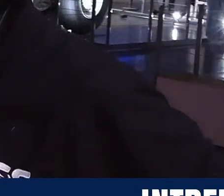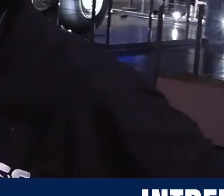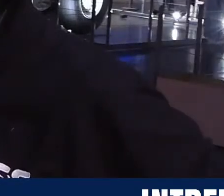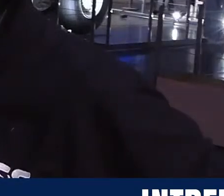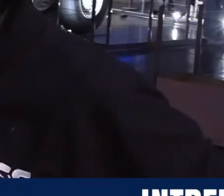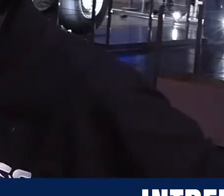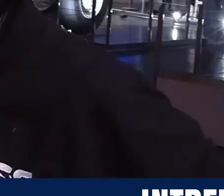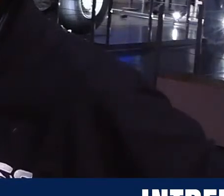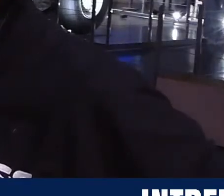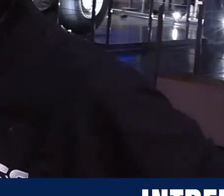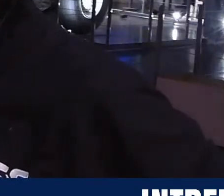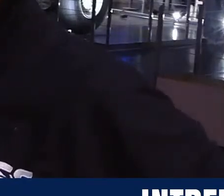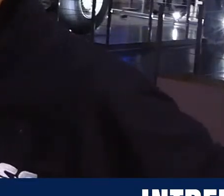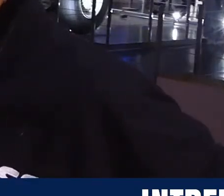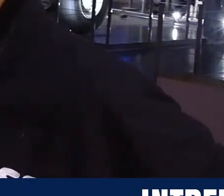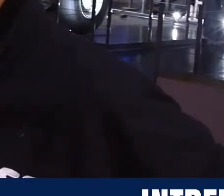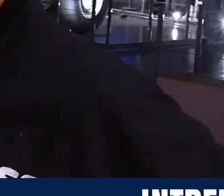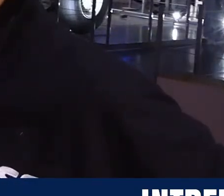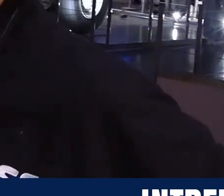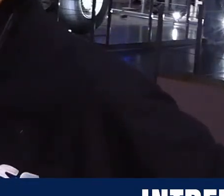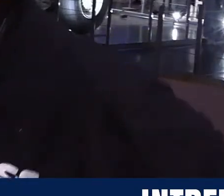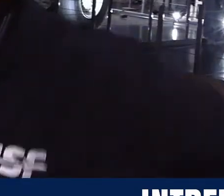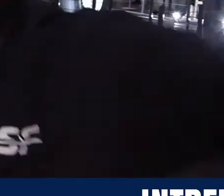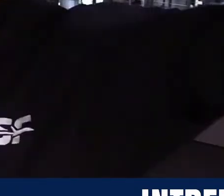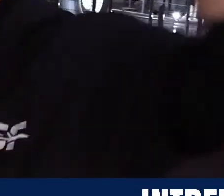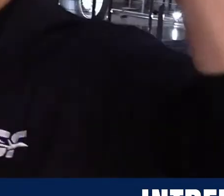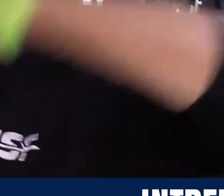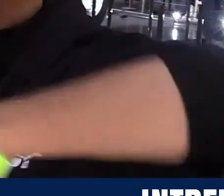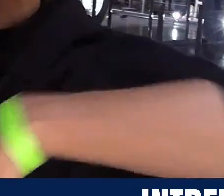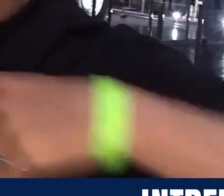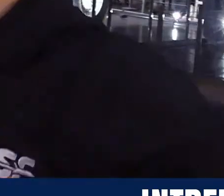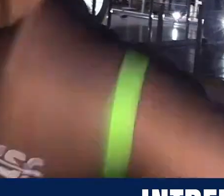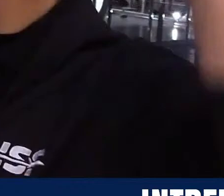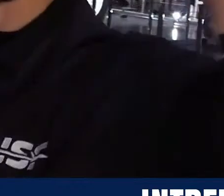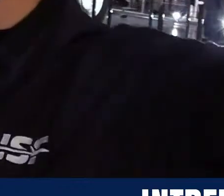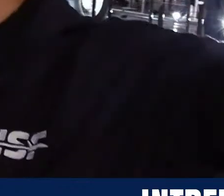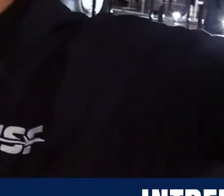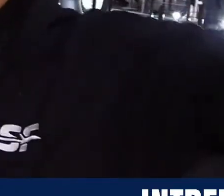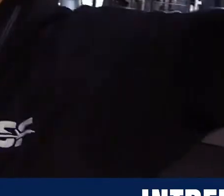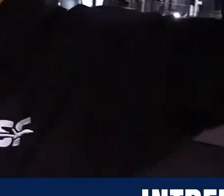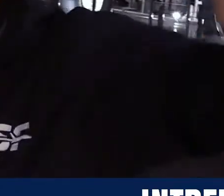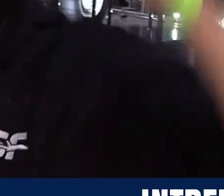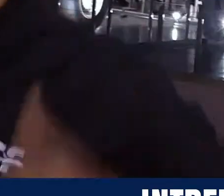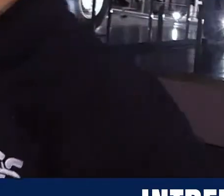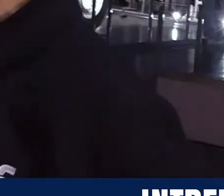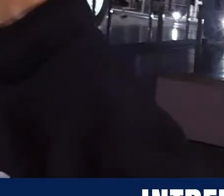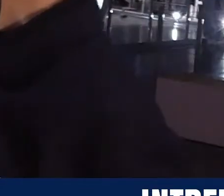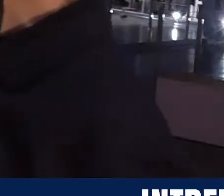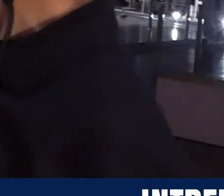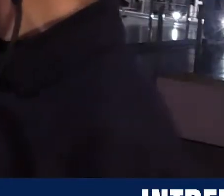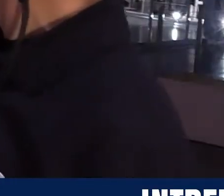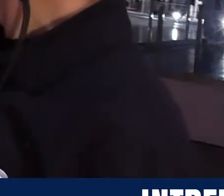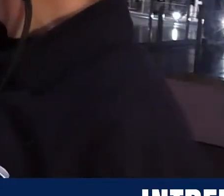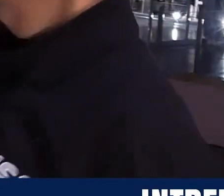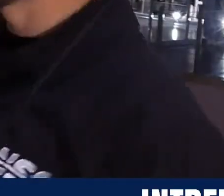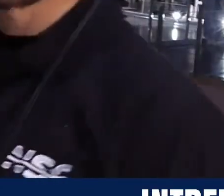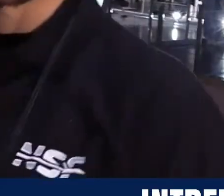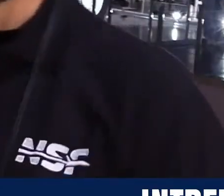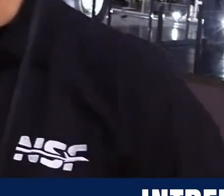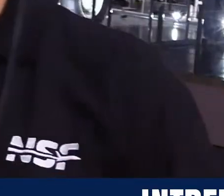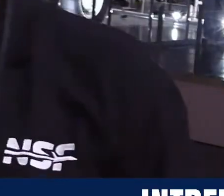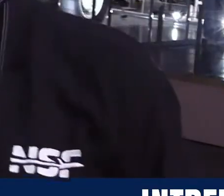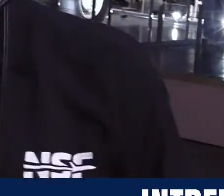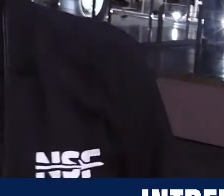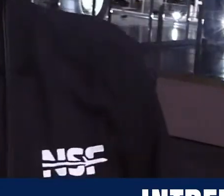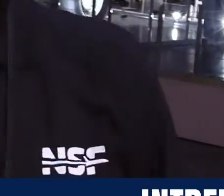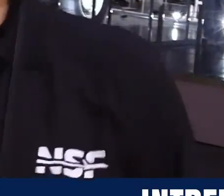got our education department doing activities and demonstrations downstairs. Downstairs and behind, there's cables Hangar behind crew. us and all sorts of stuff. This is new for us, This is our